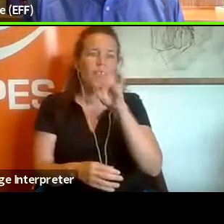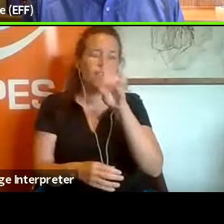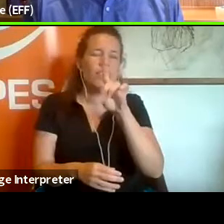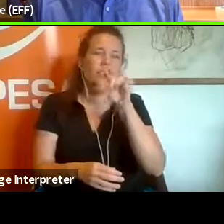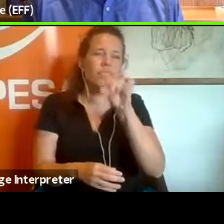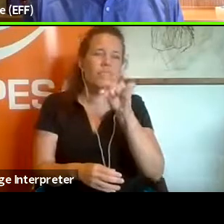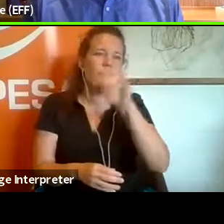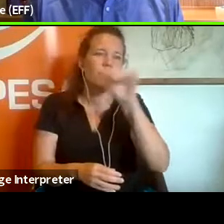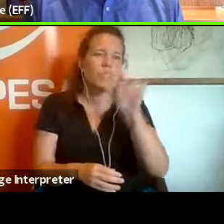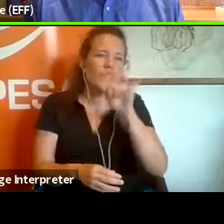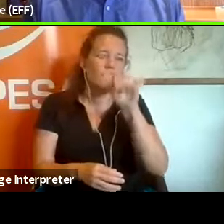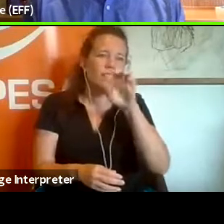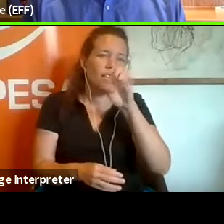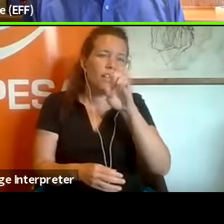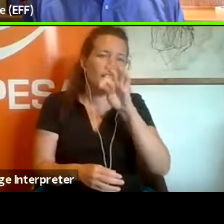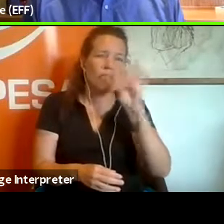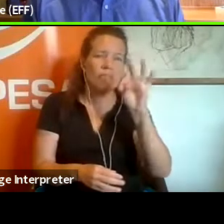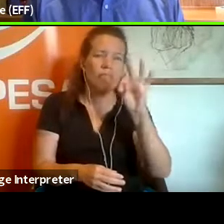davidg@eff.org, and I can